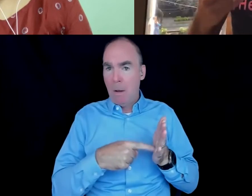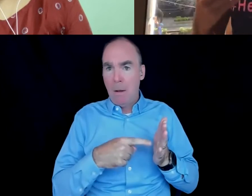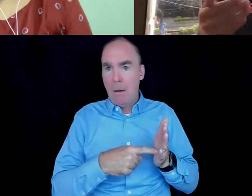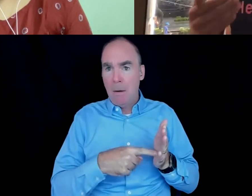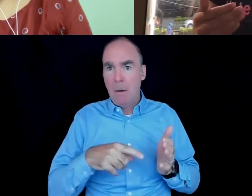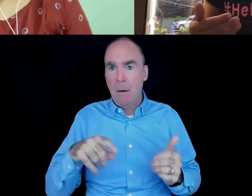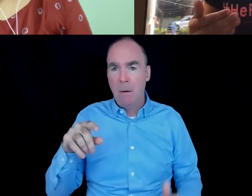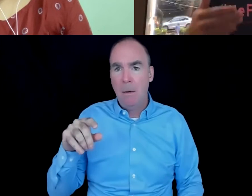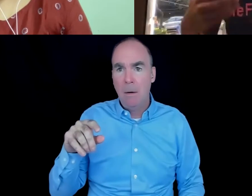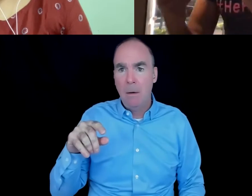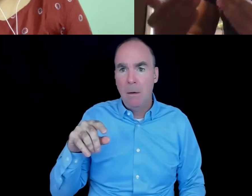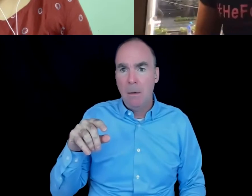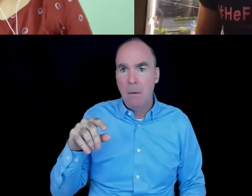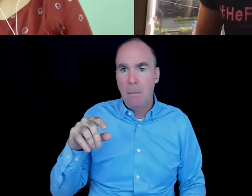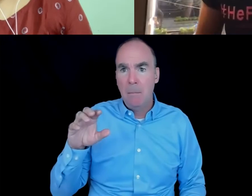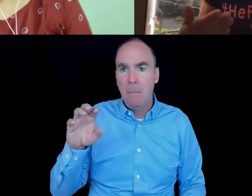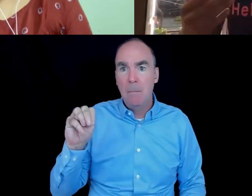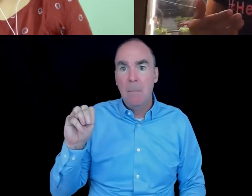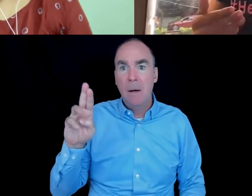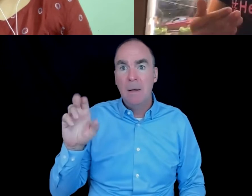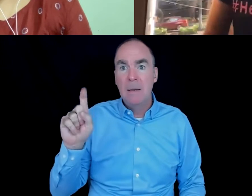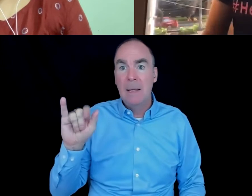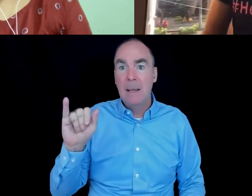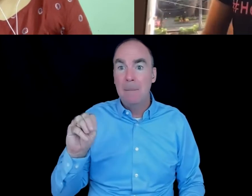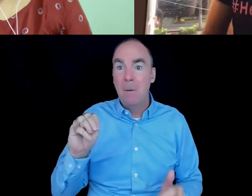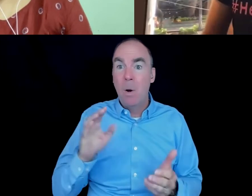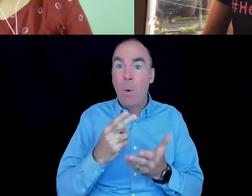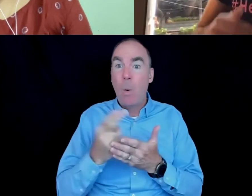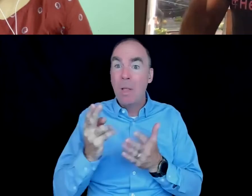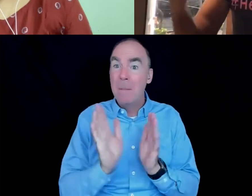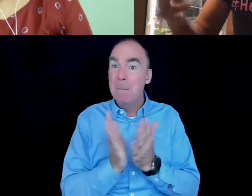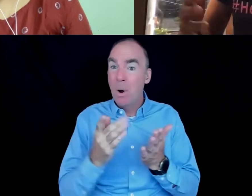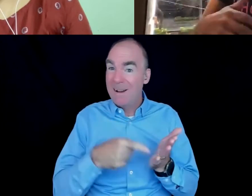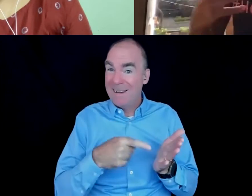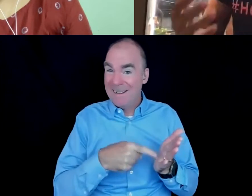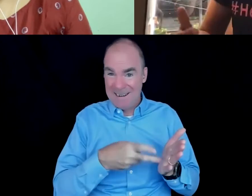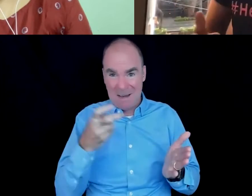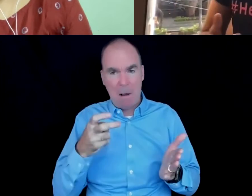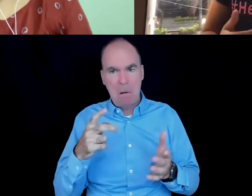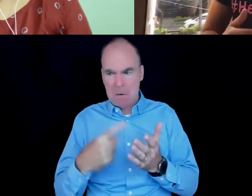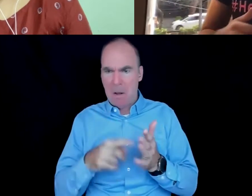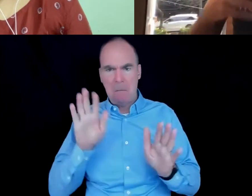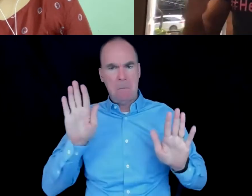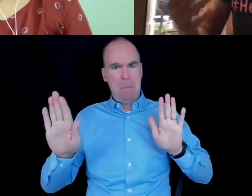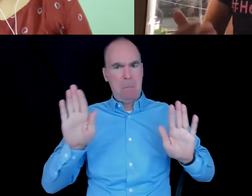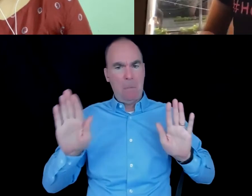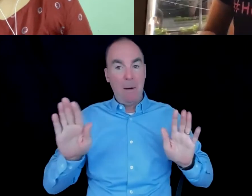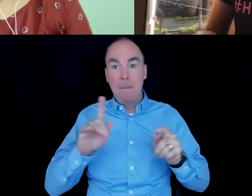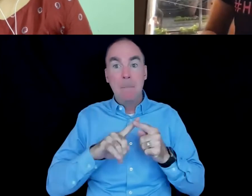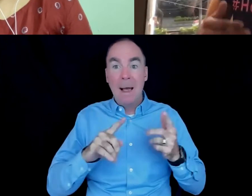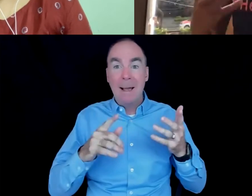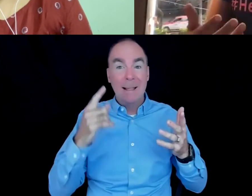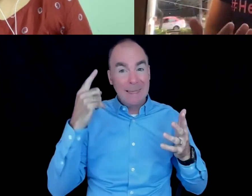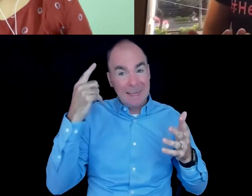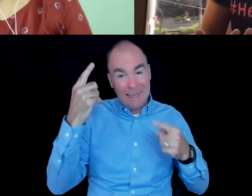the eyes. But when we are talking about gender equality, it's related to the community, to the behaviors, to the stereotyping